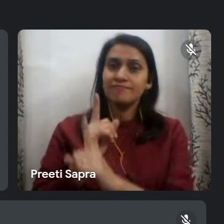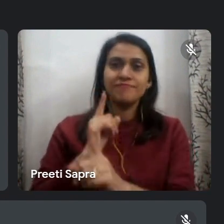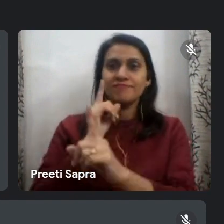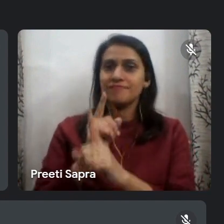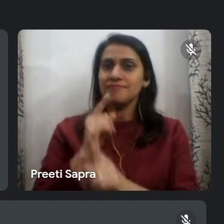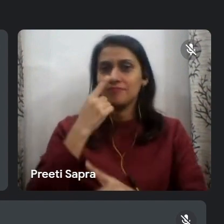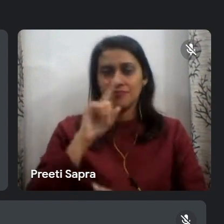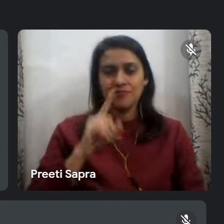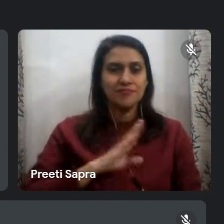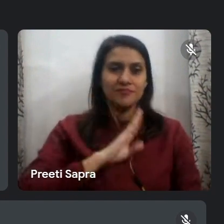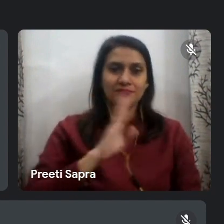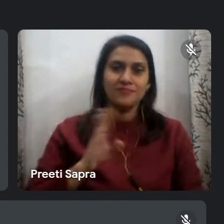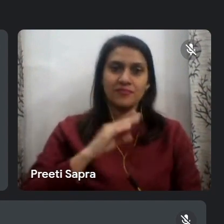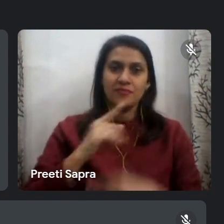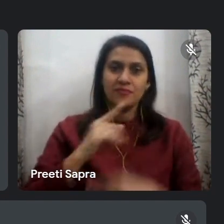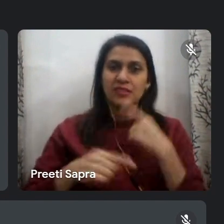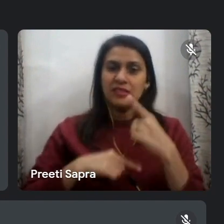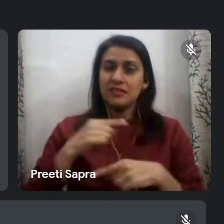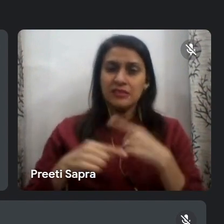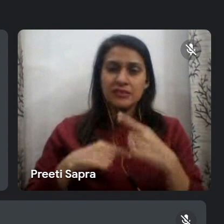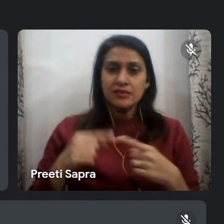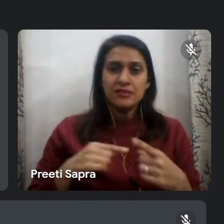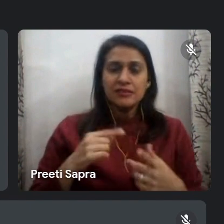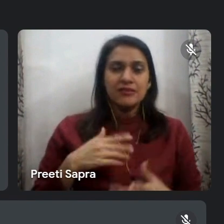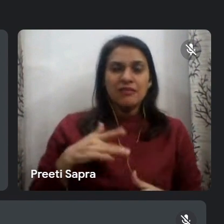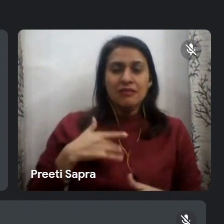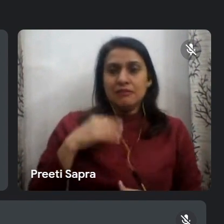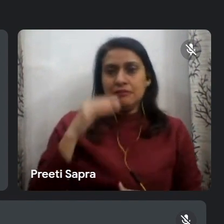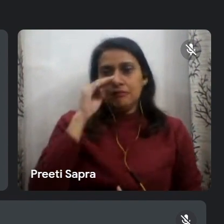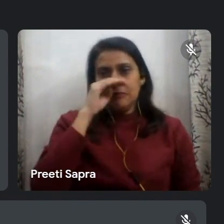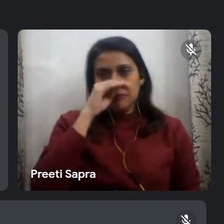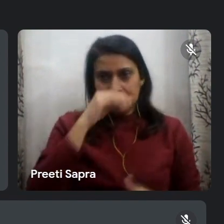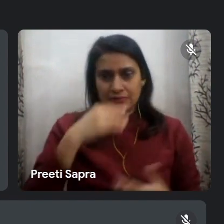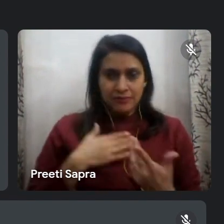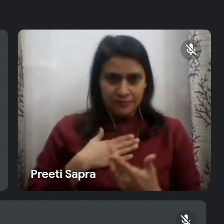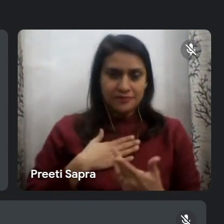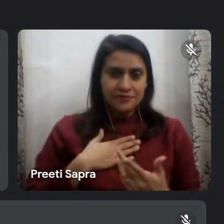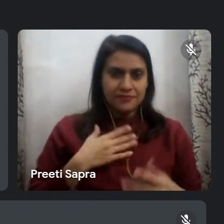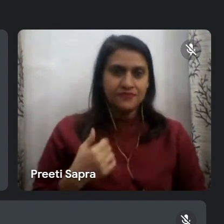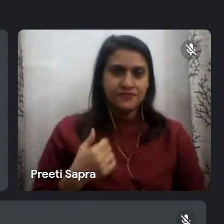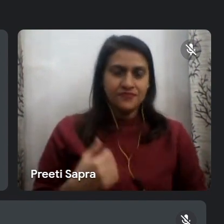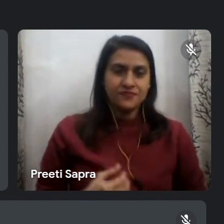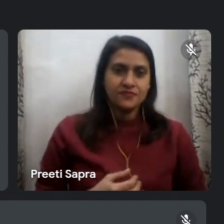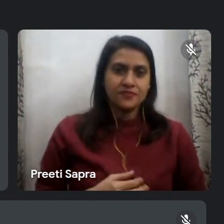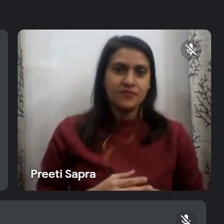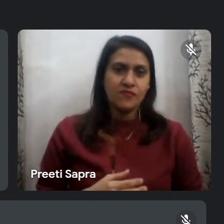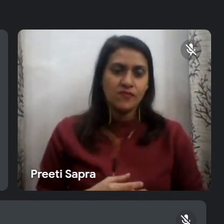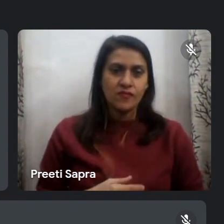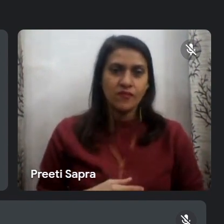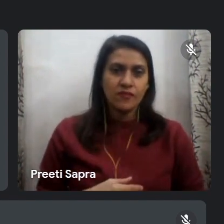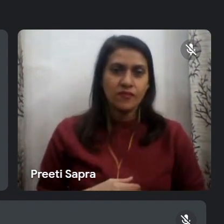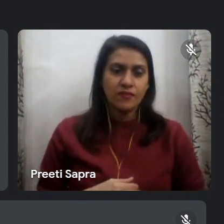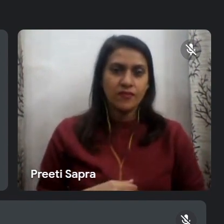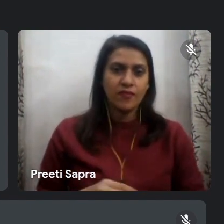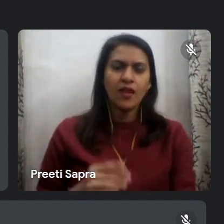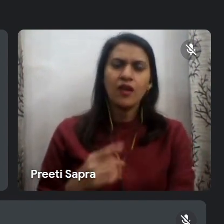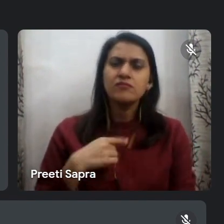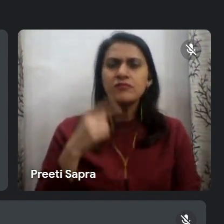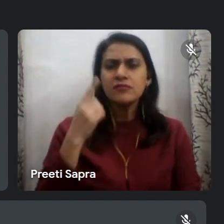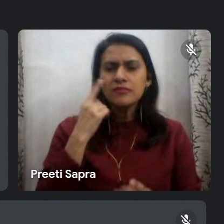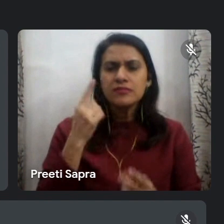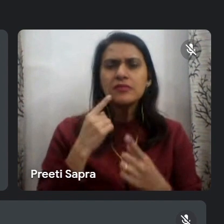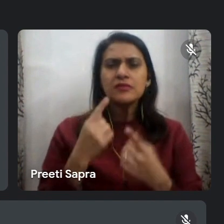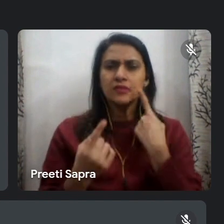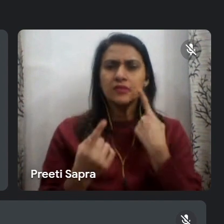and it was embarrassing to say the least. So I think it was then that I kind of figured out that